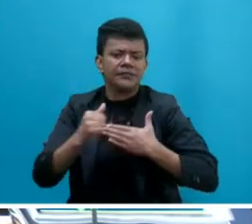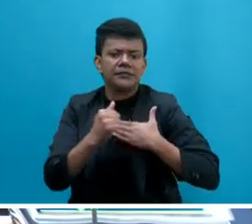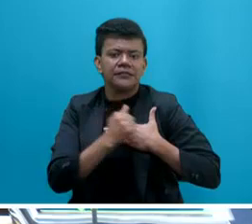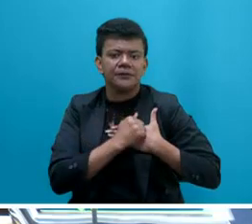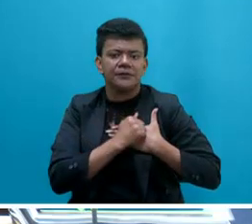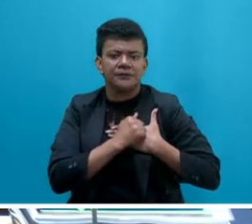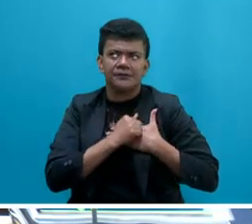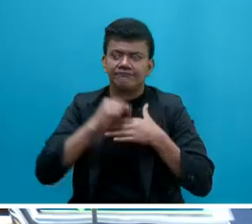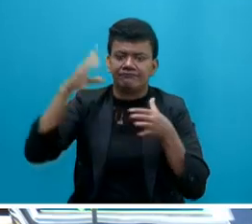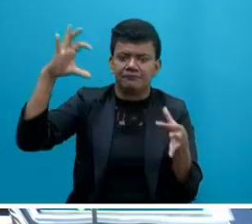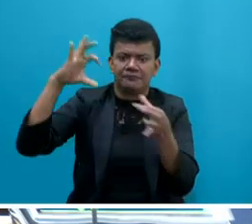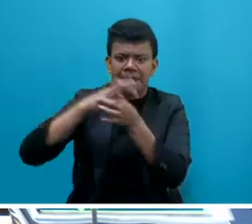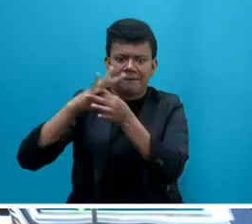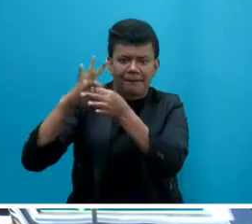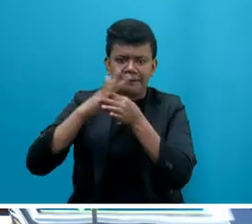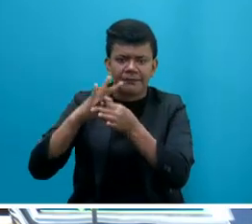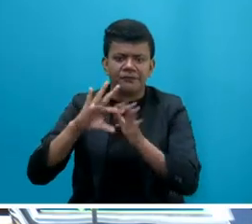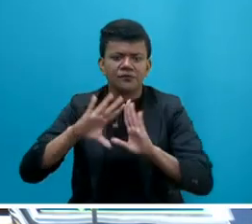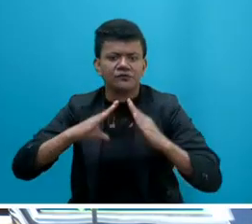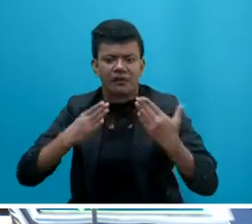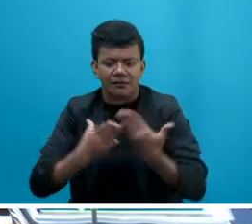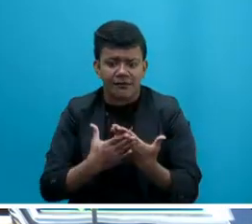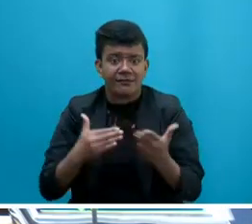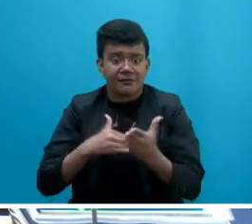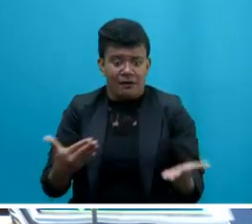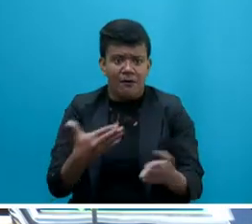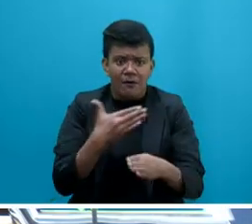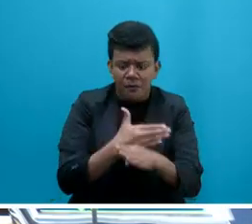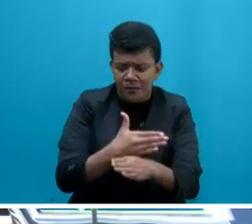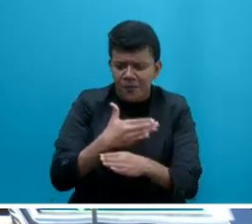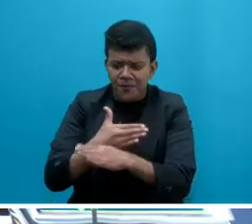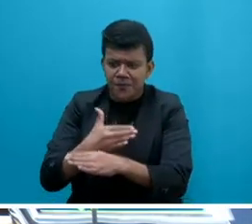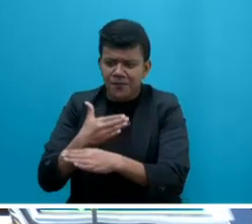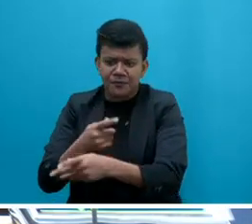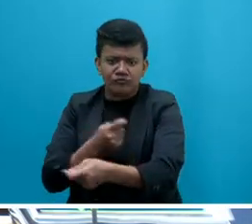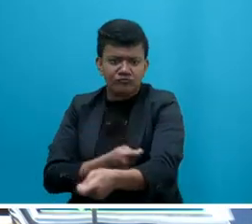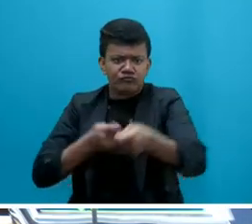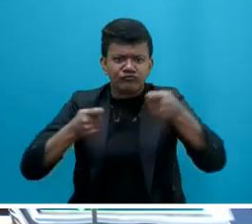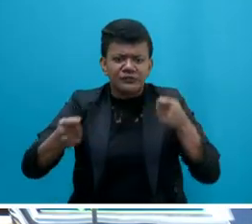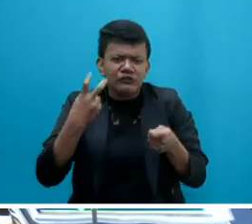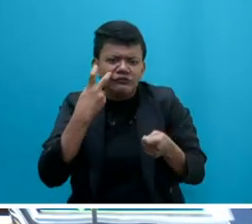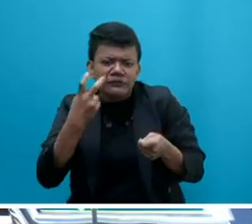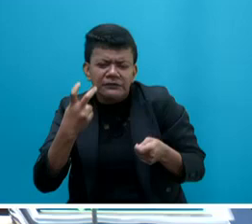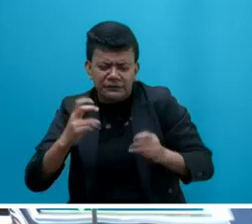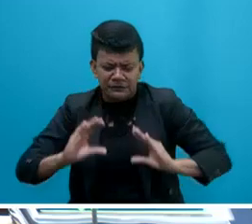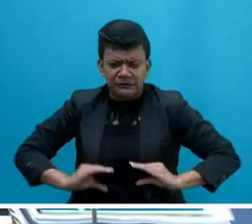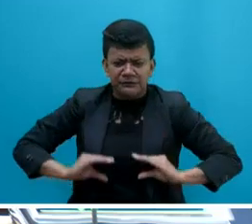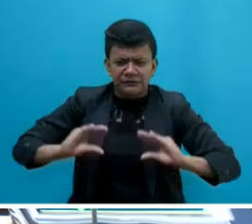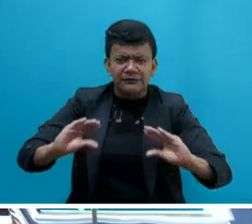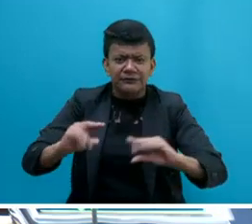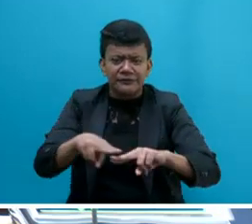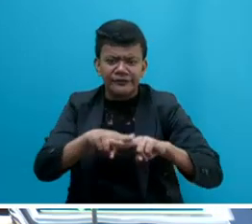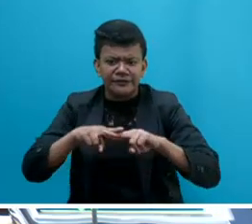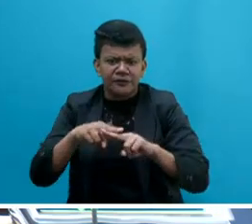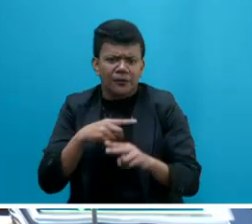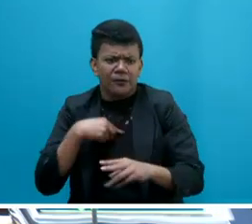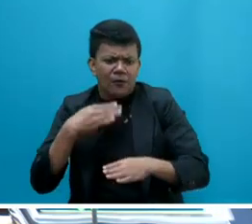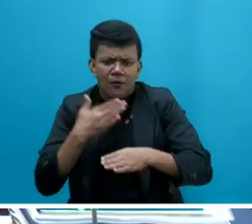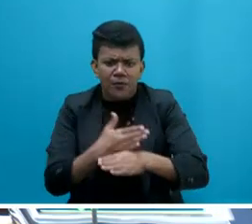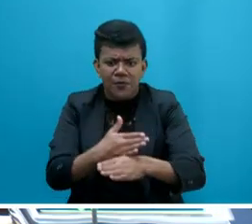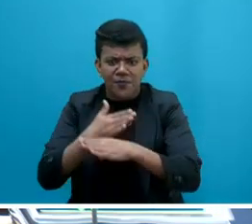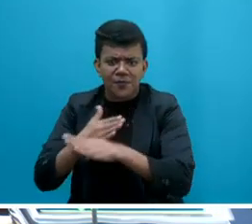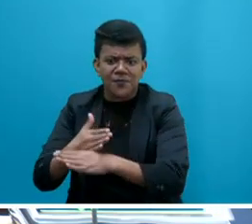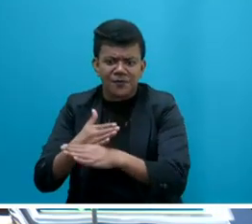through our effort to increase trade, tourism and investment into Fiji, we are working with the Ministry of Industry, Trade and Tourism